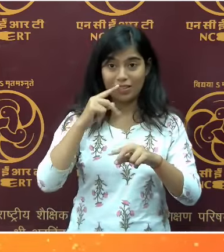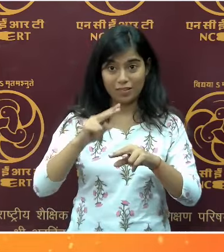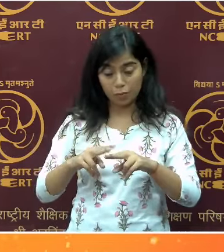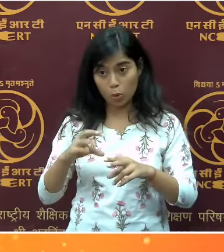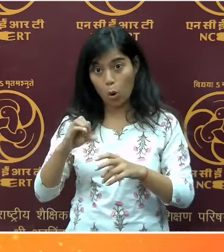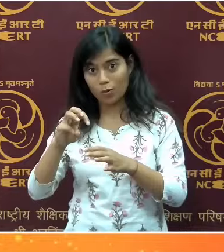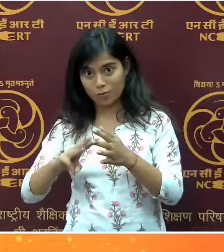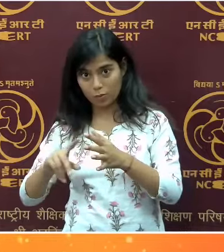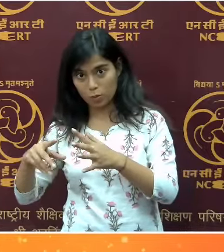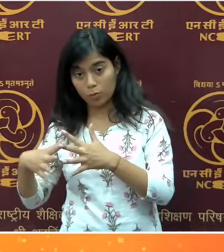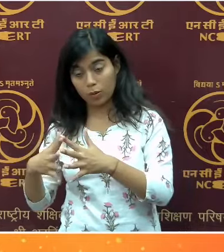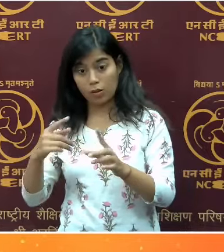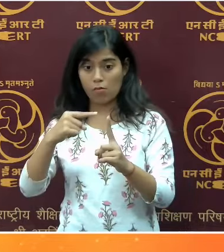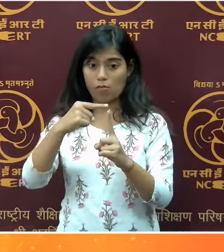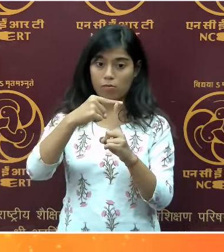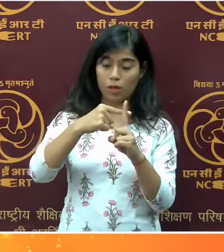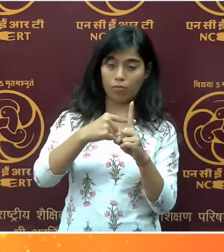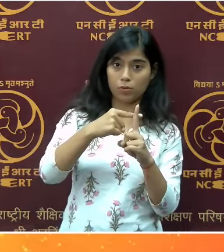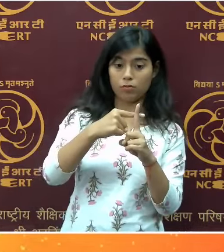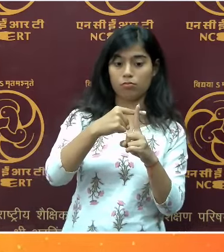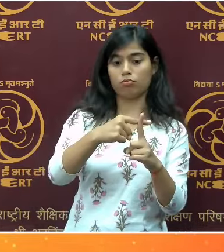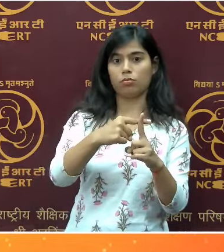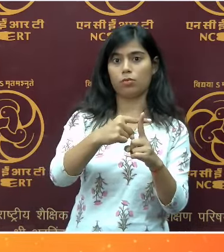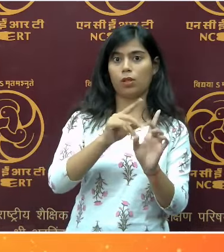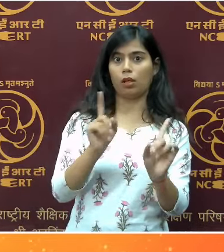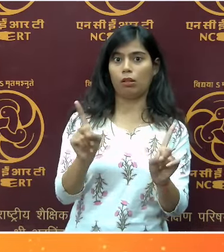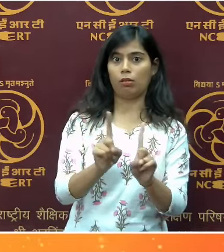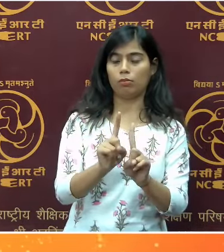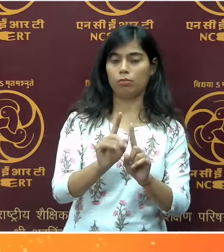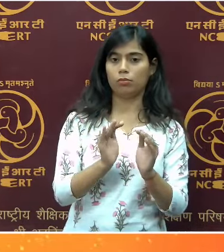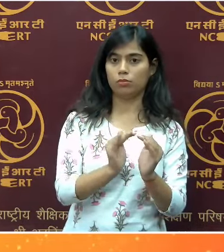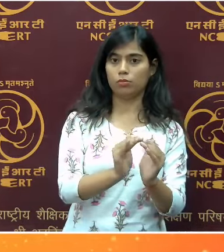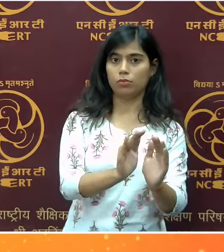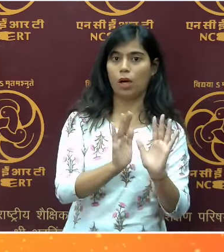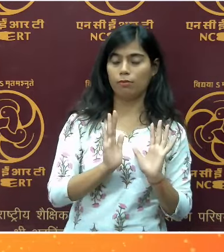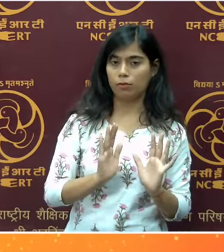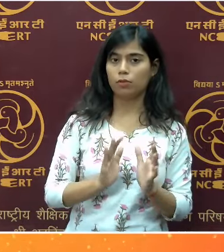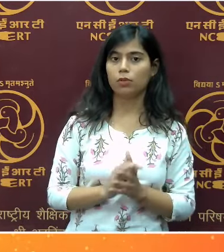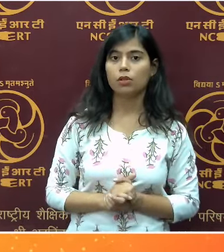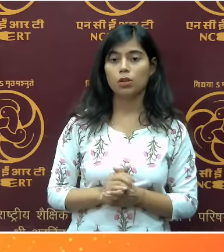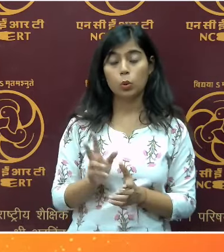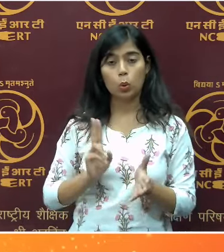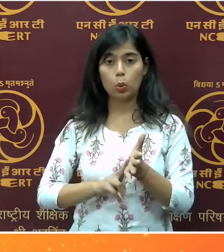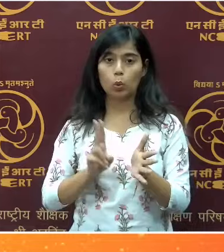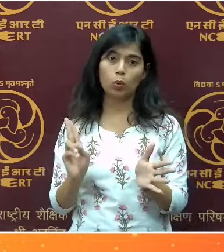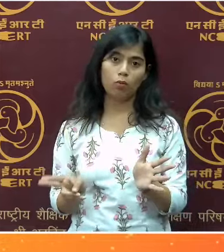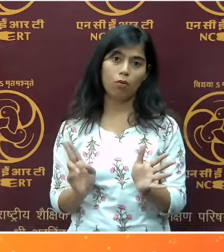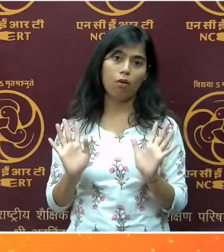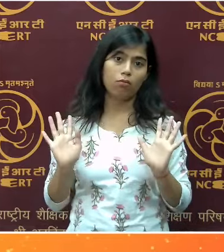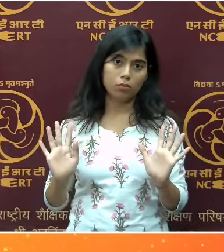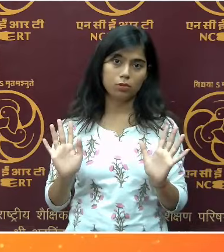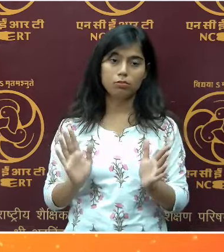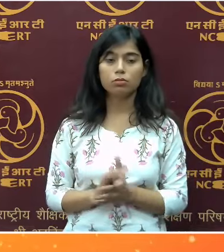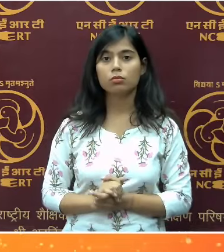why whenever we are saying Ohm's law, it starts with at constant temperature, the potential difference